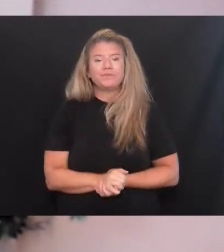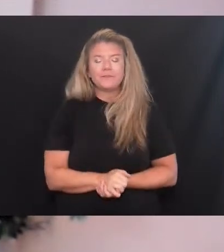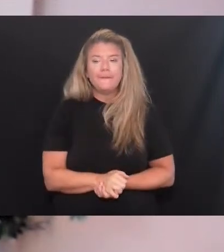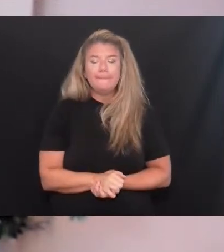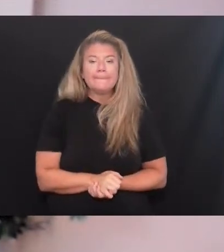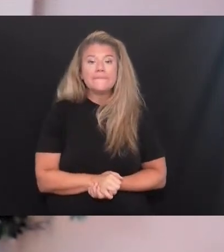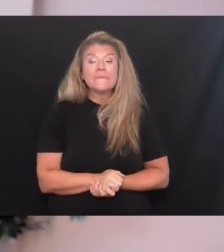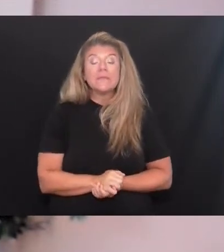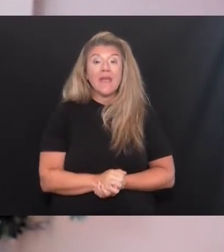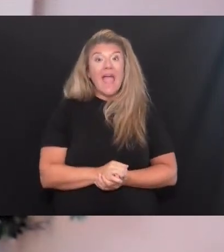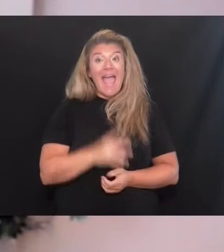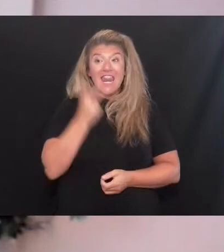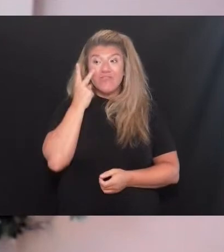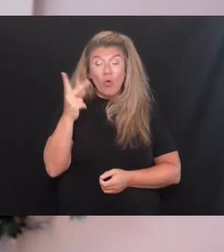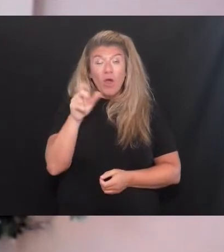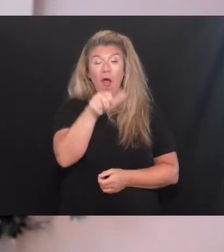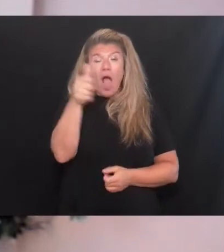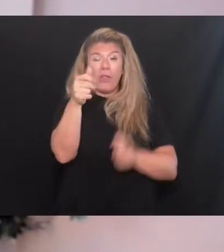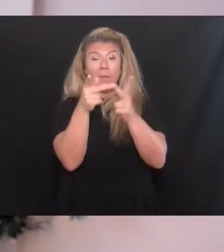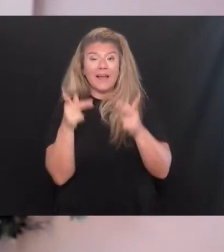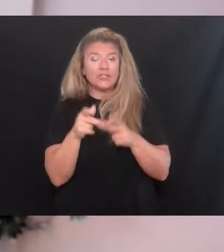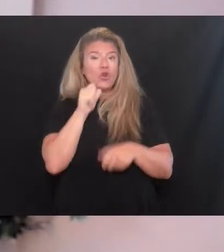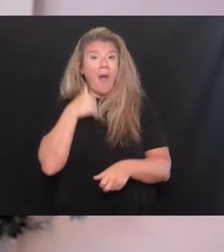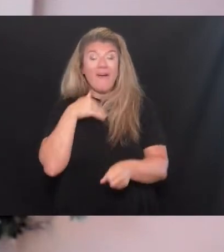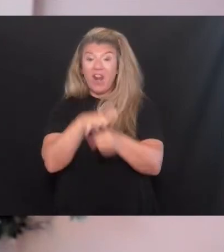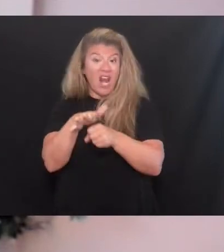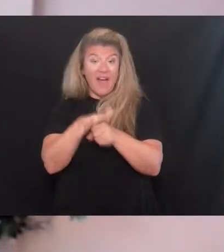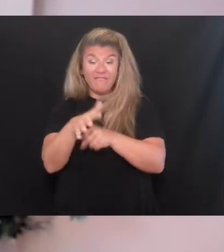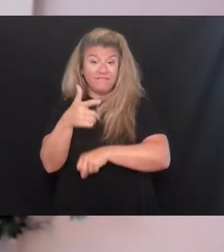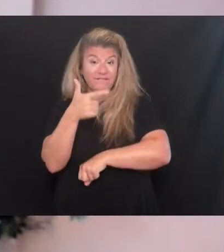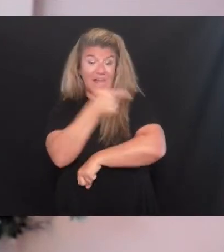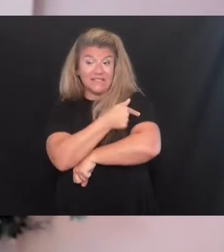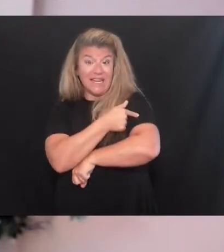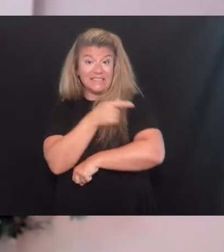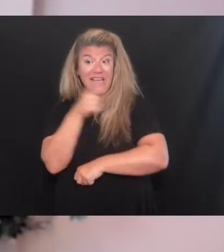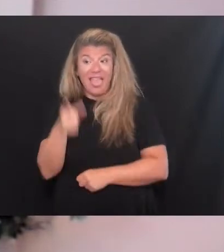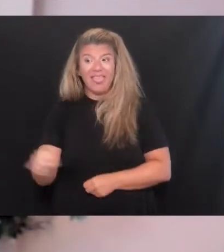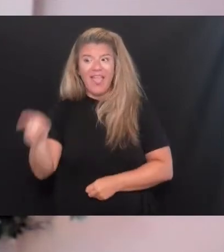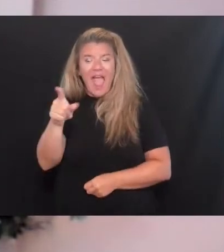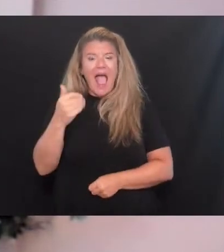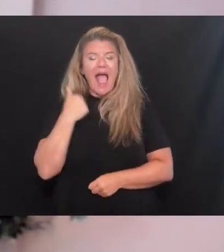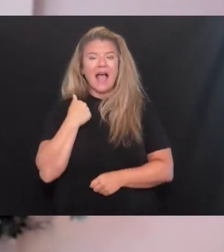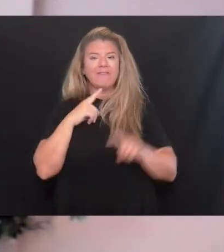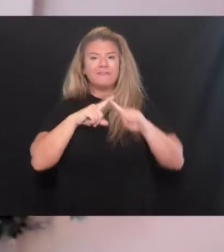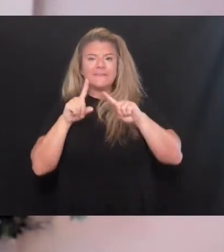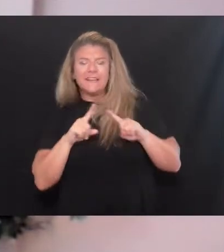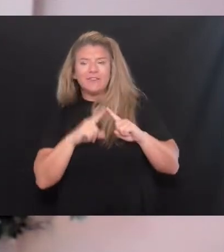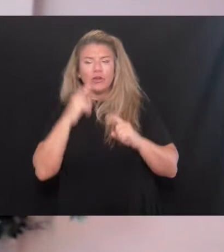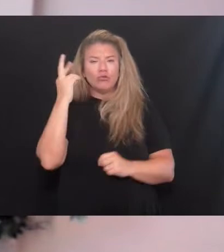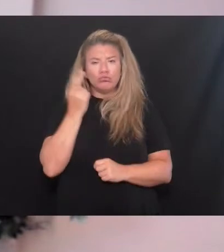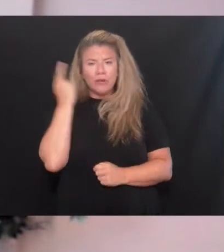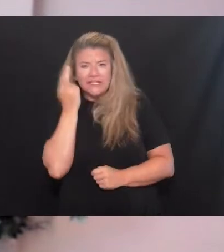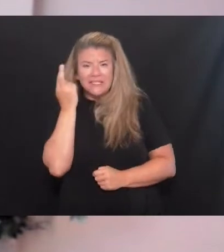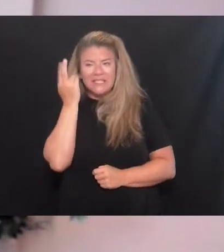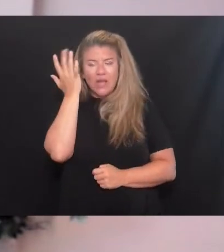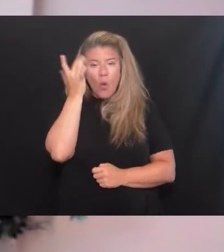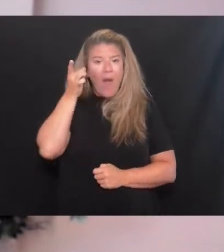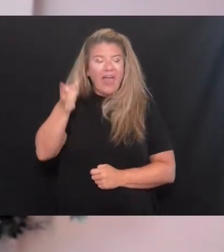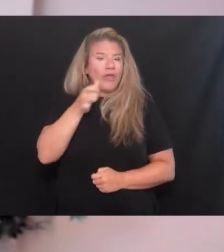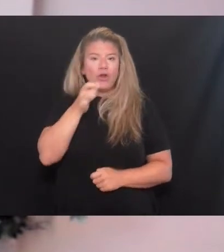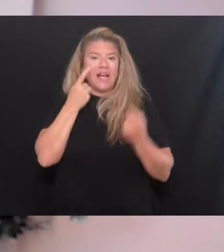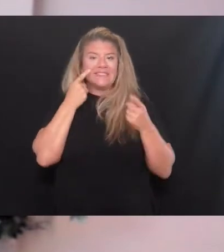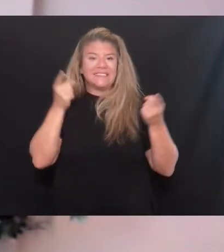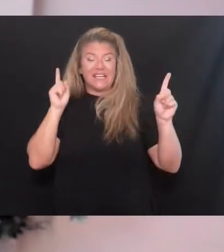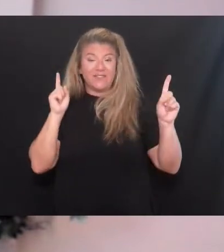don't have much vaccine, there are a number of reasons why they are not being